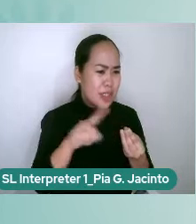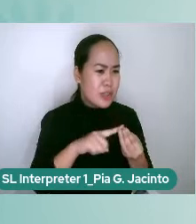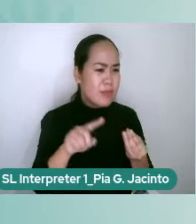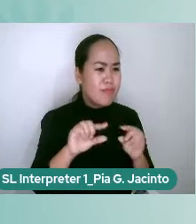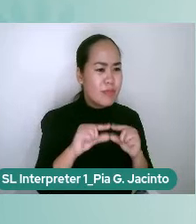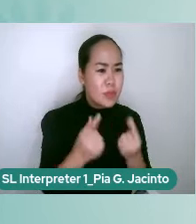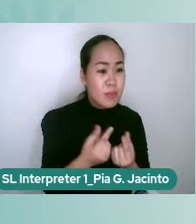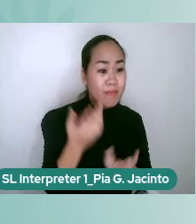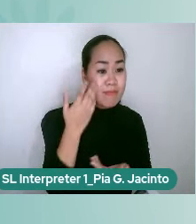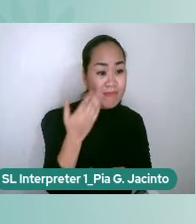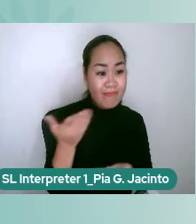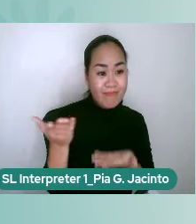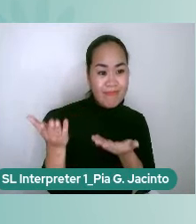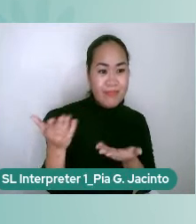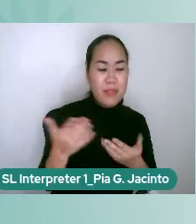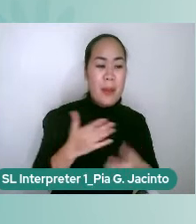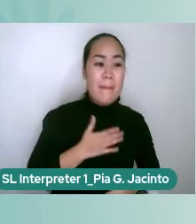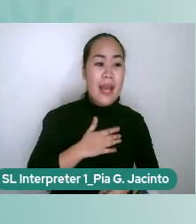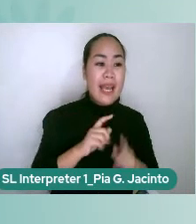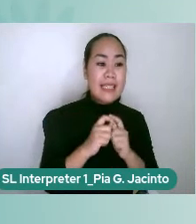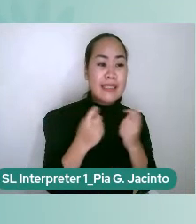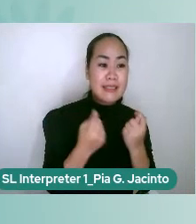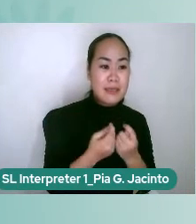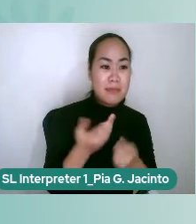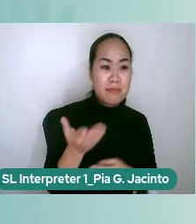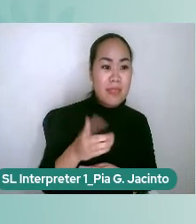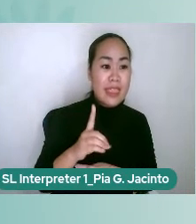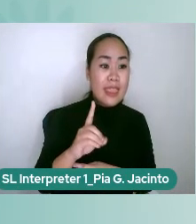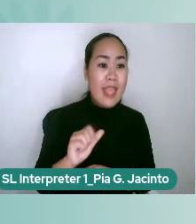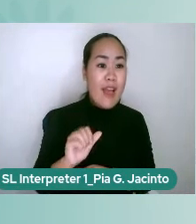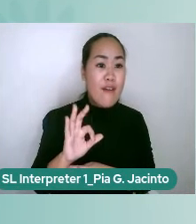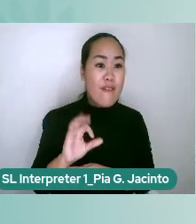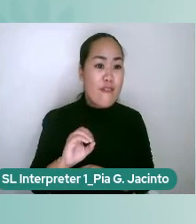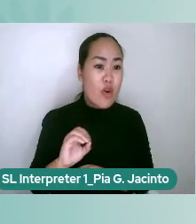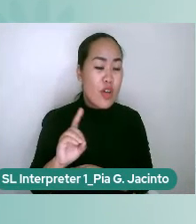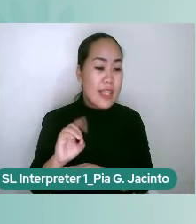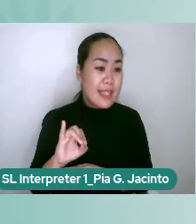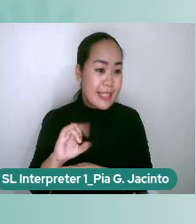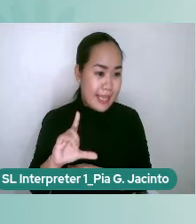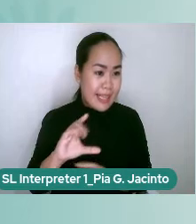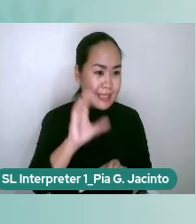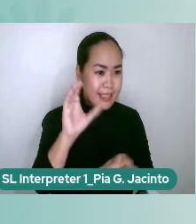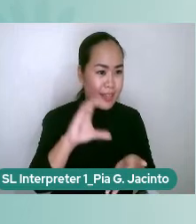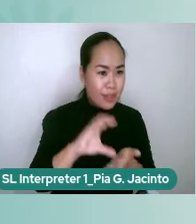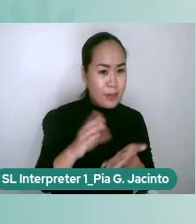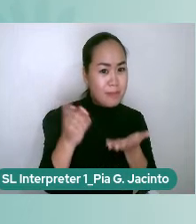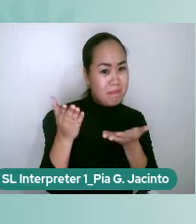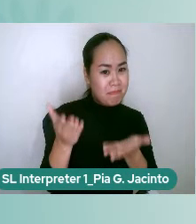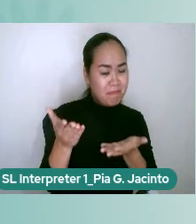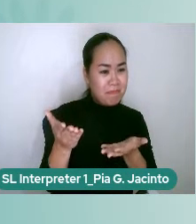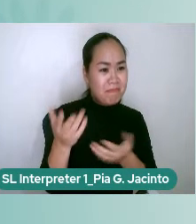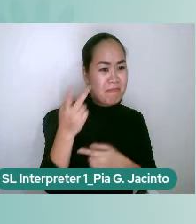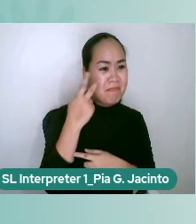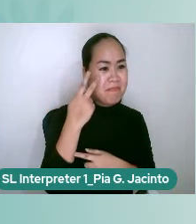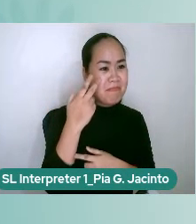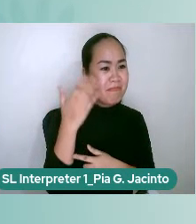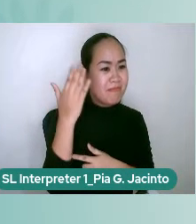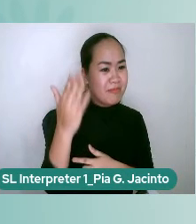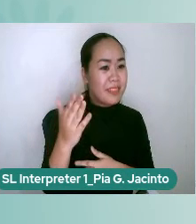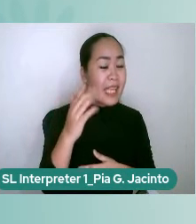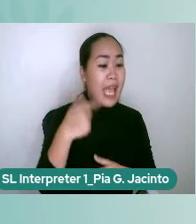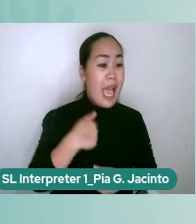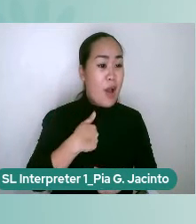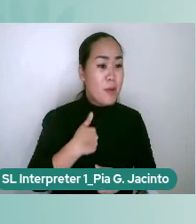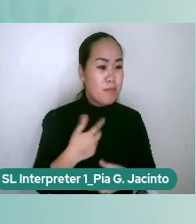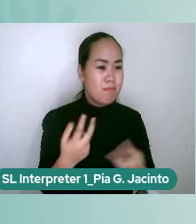to acknowledge our wonderful team at the Daffodil Centre who've contributed also to all of the work that I've shown today. I'm looking forward to the panel discussion, and